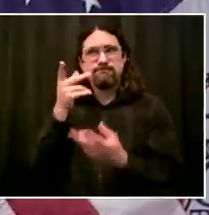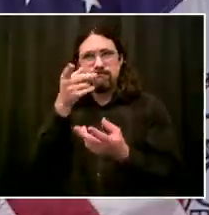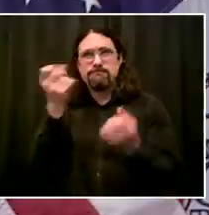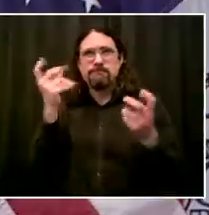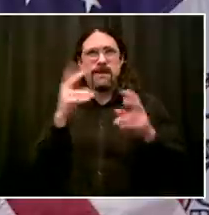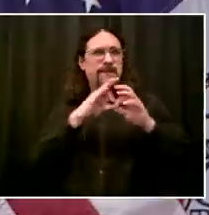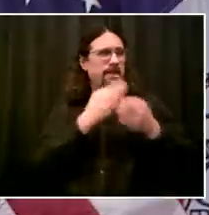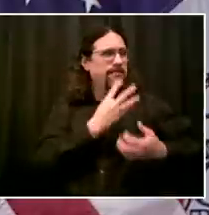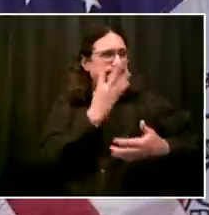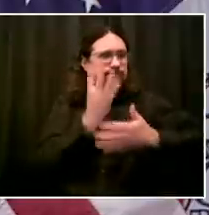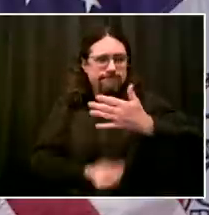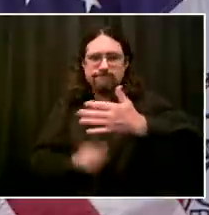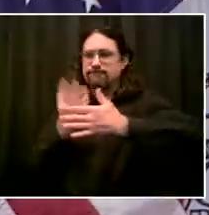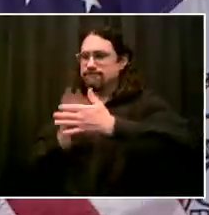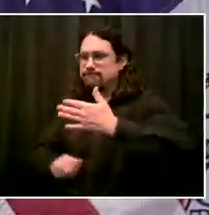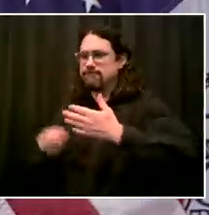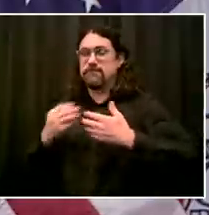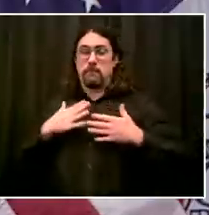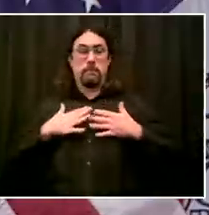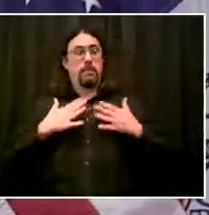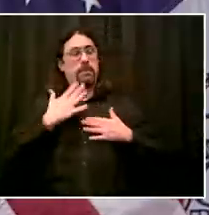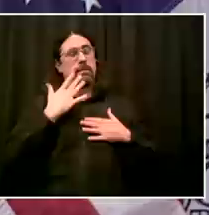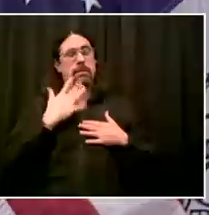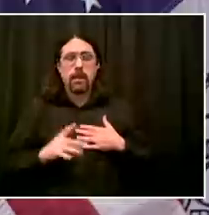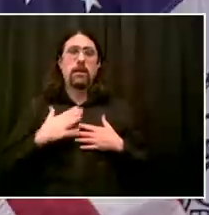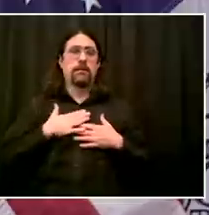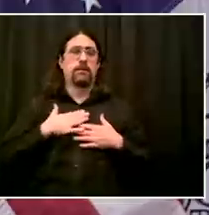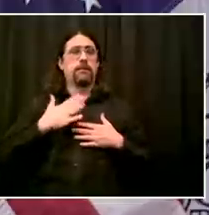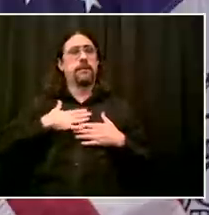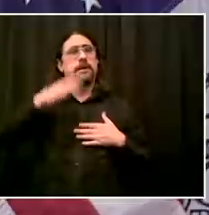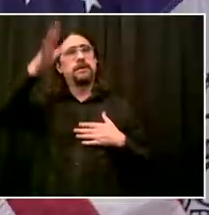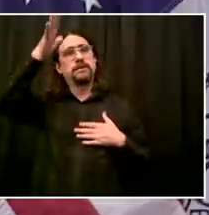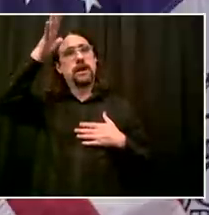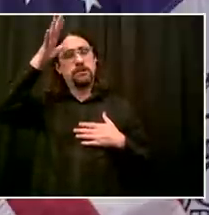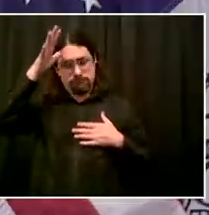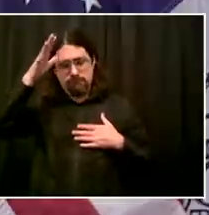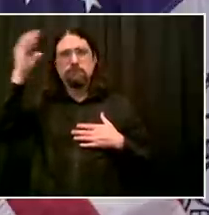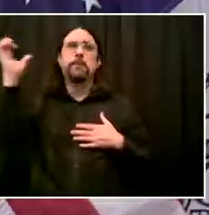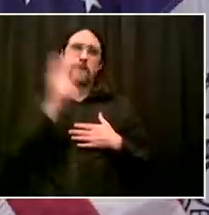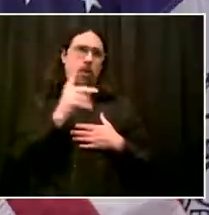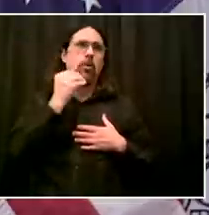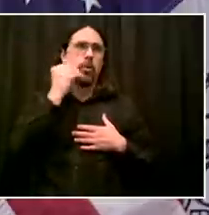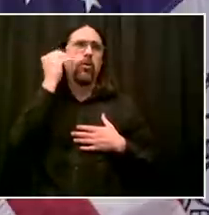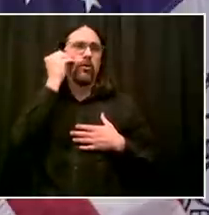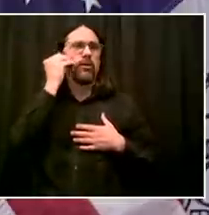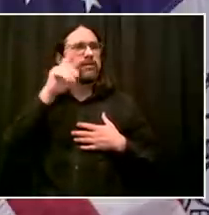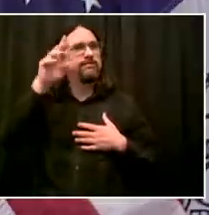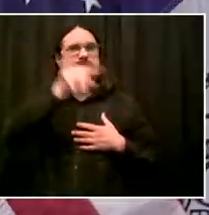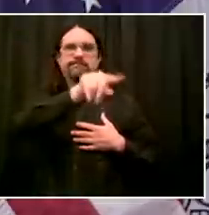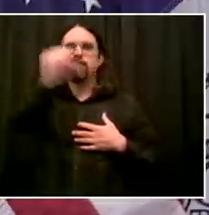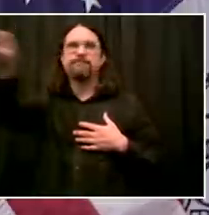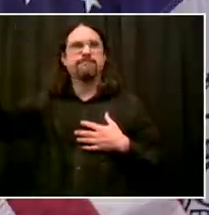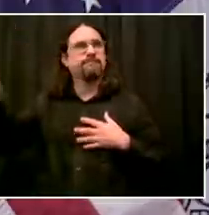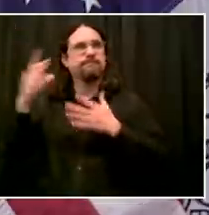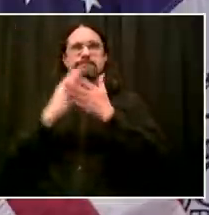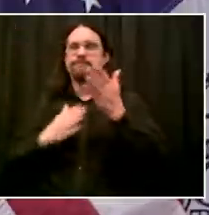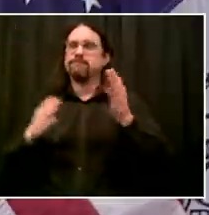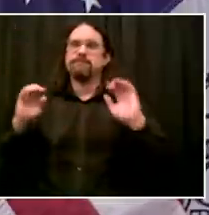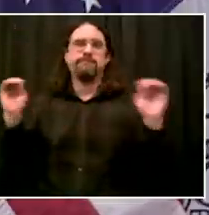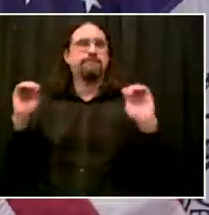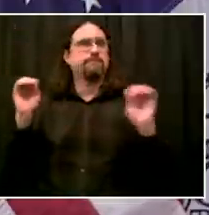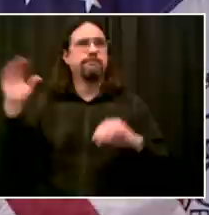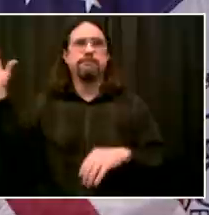families, by their communities. So Memorial Day is about remembering something bigger than all of us, remembering these